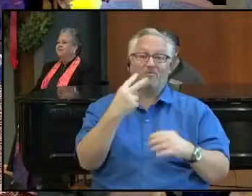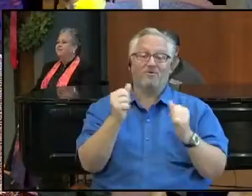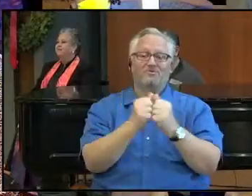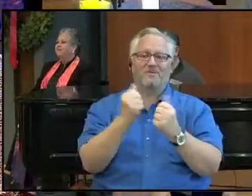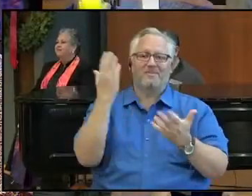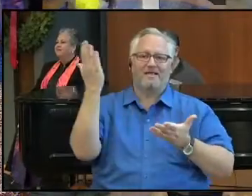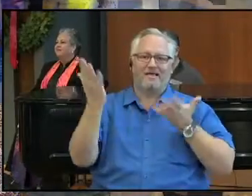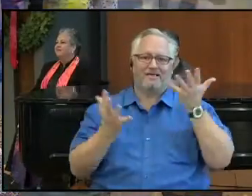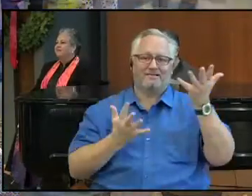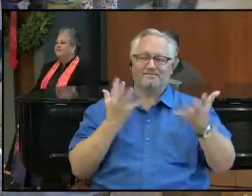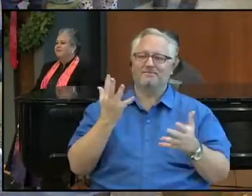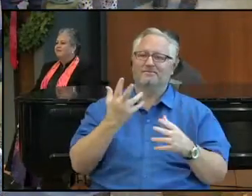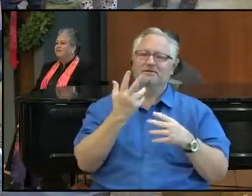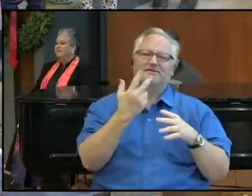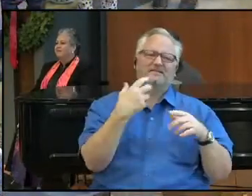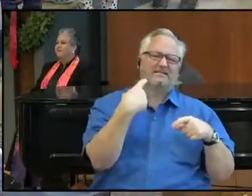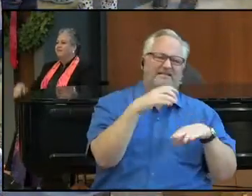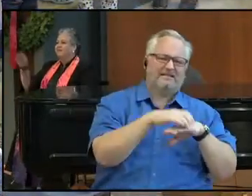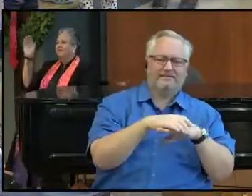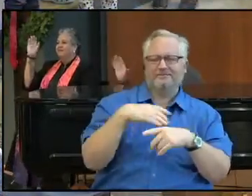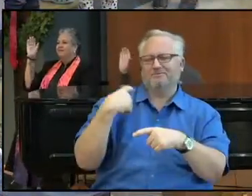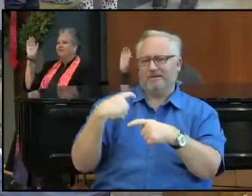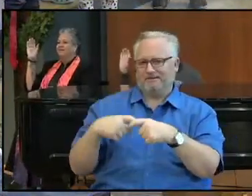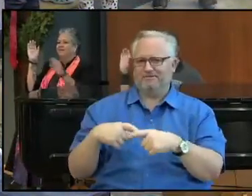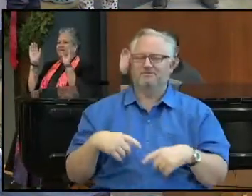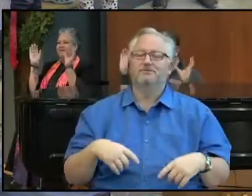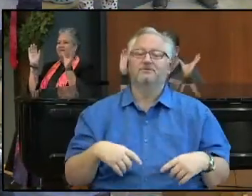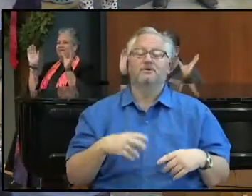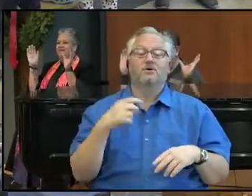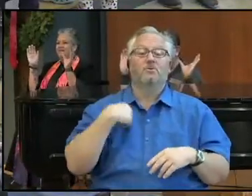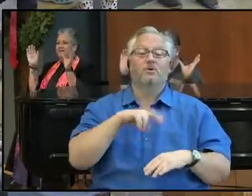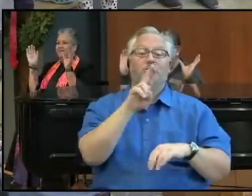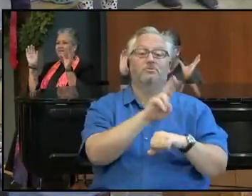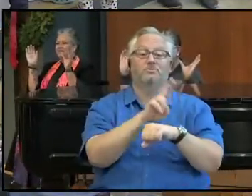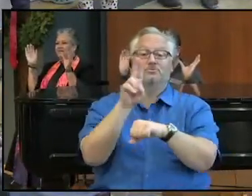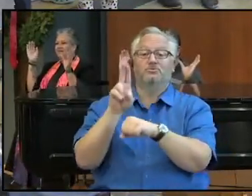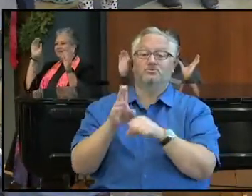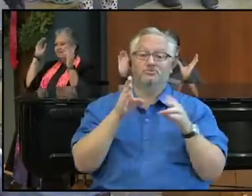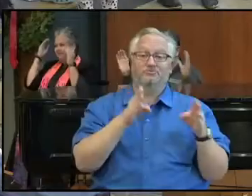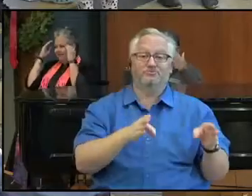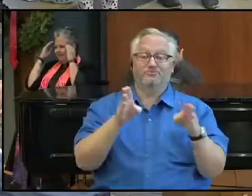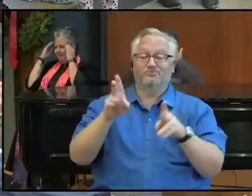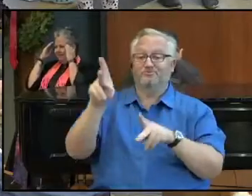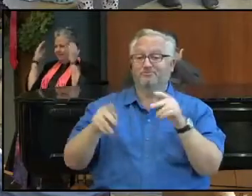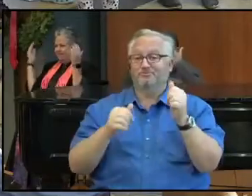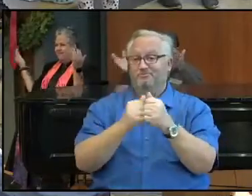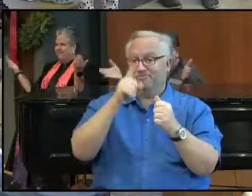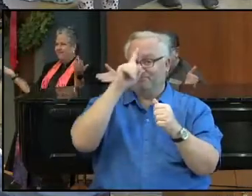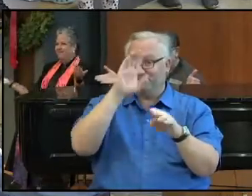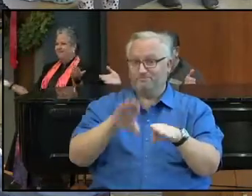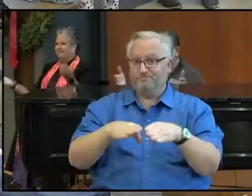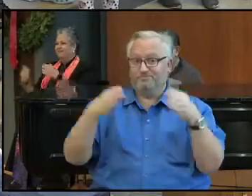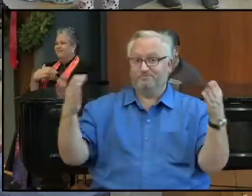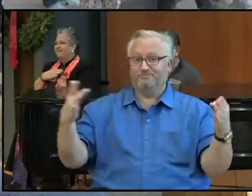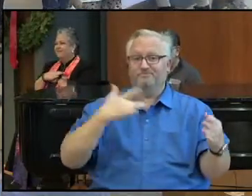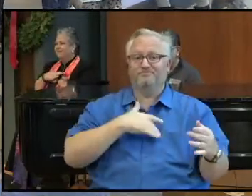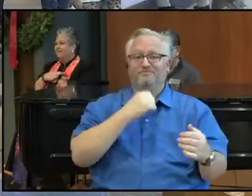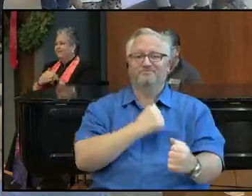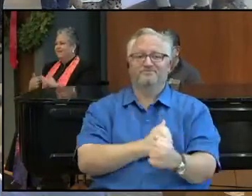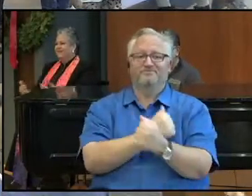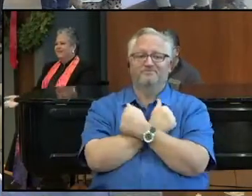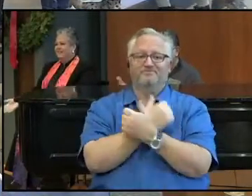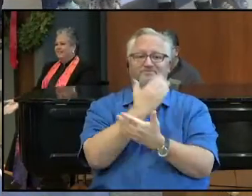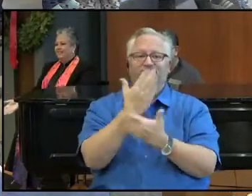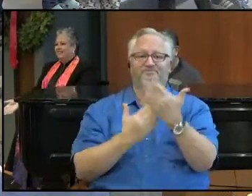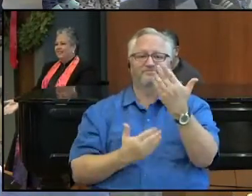English and then in Spanish. We are Unitarian Universalists, a people of open minds, loving